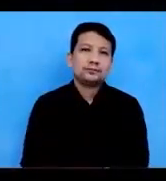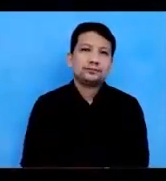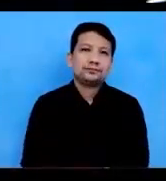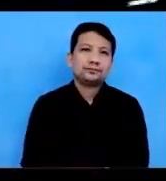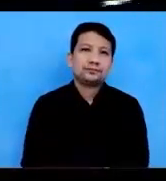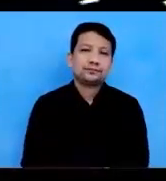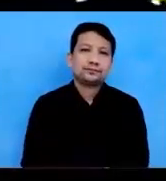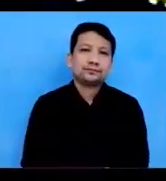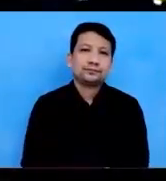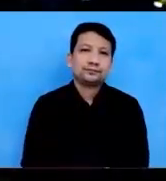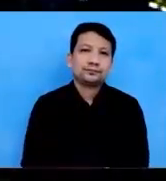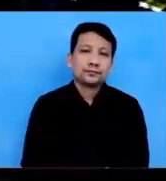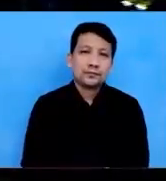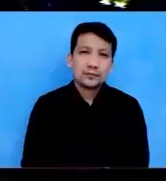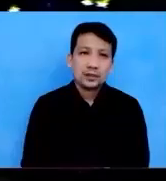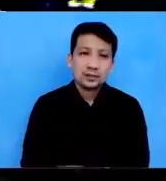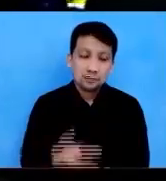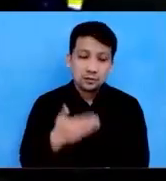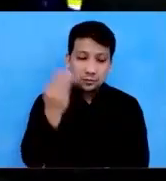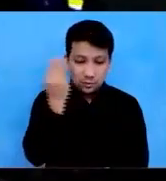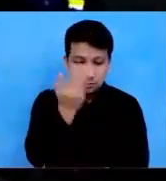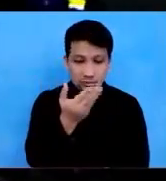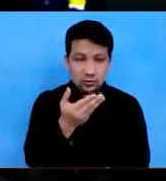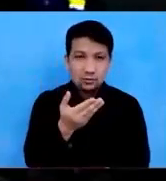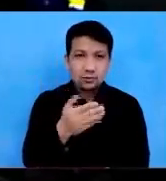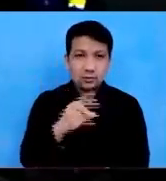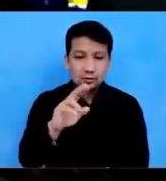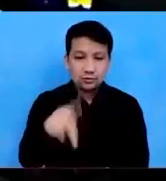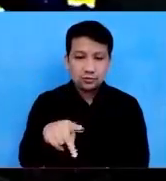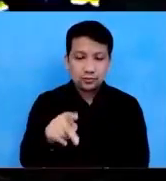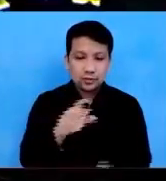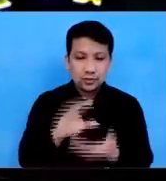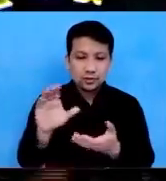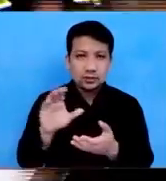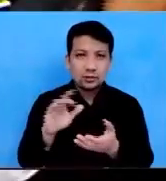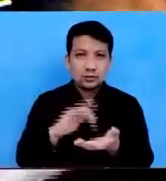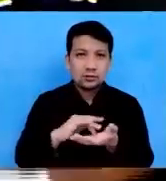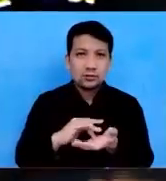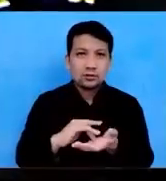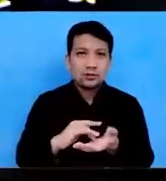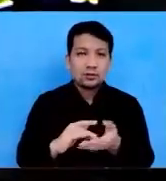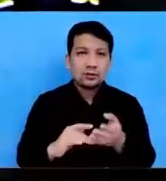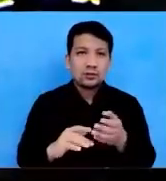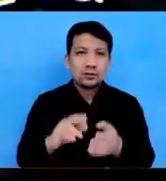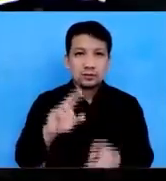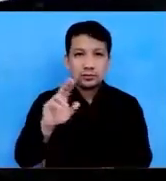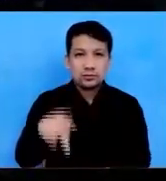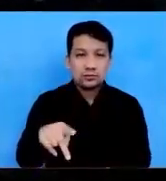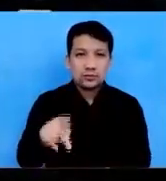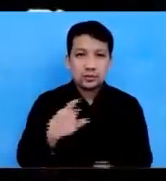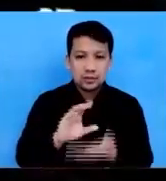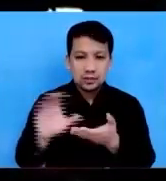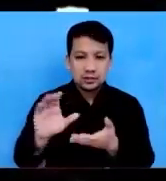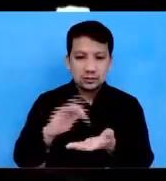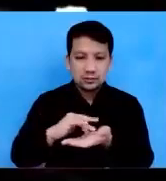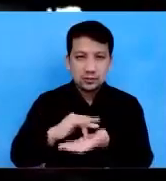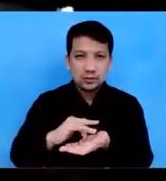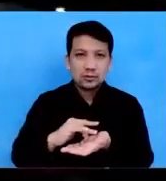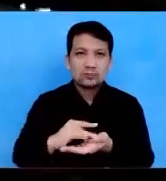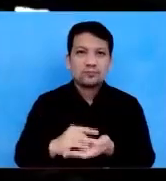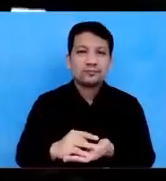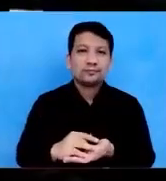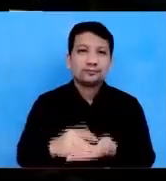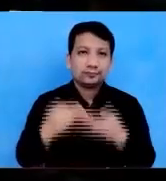We're in negotiations already with the UP College of Medicine, not PGH, no, but the UP College of Medicine for the bodies.